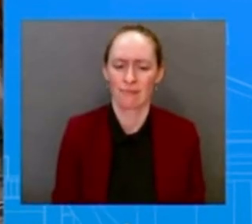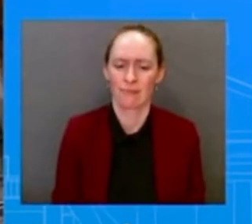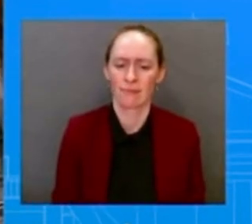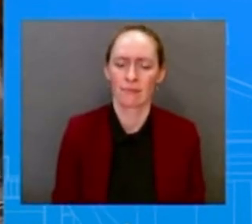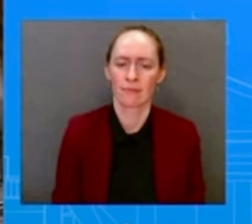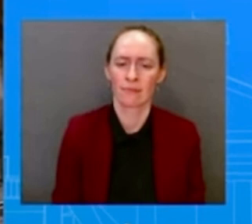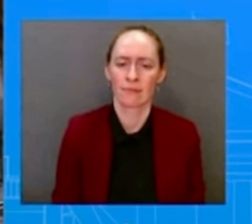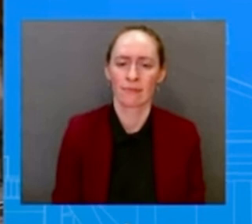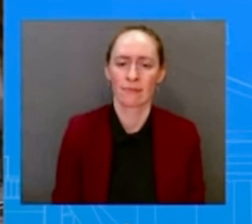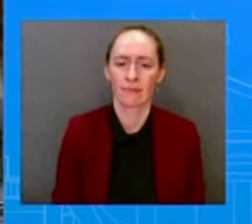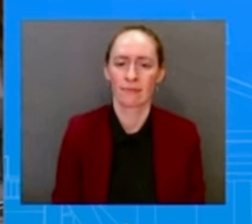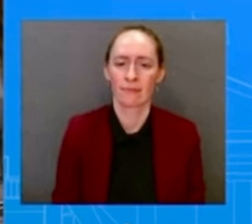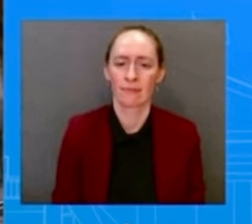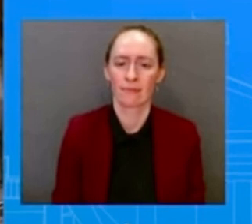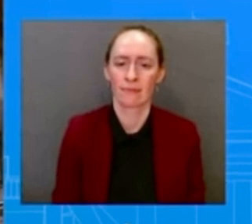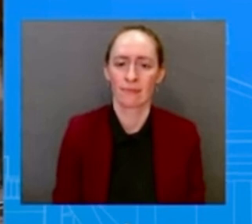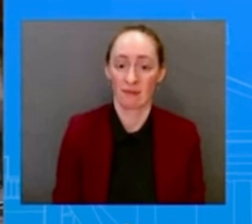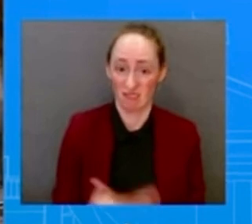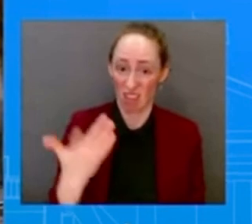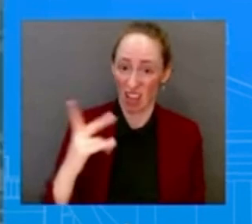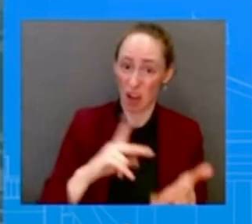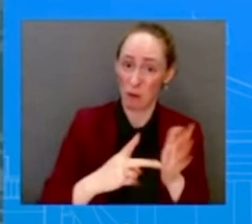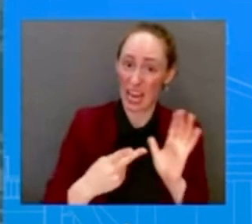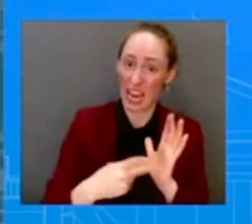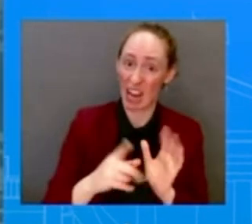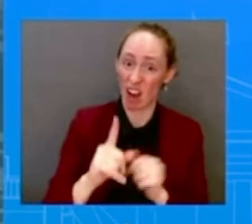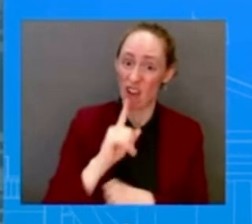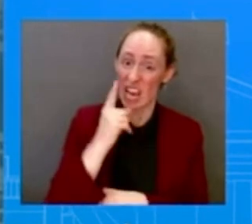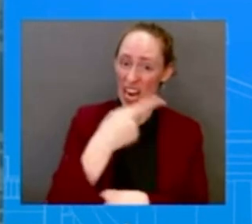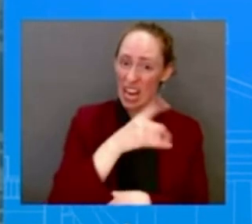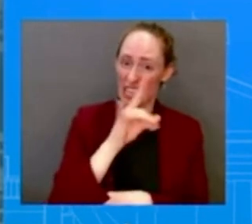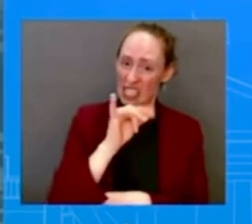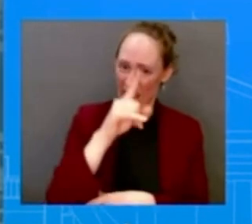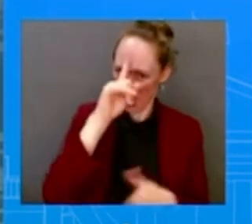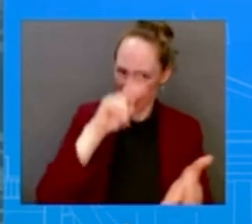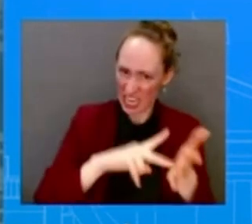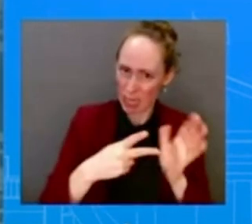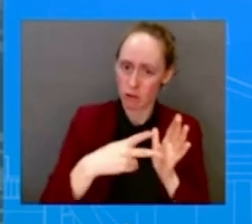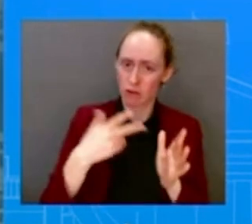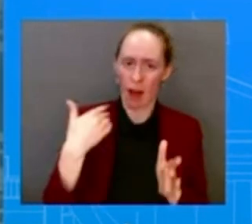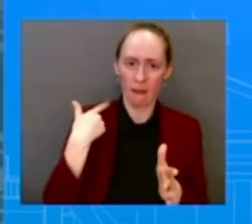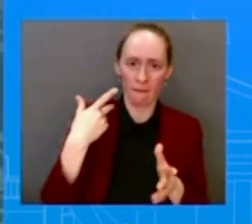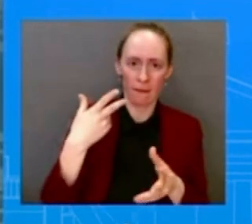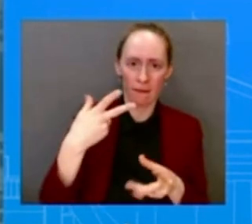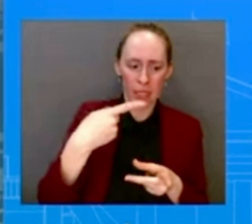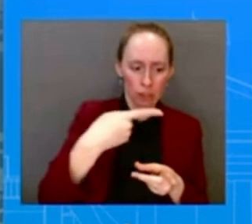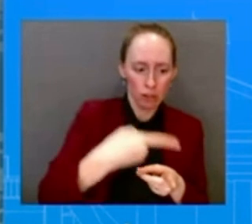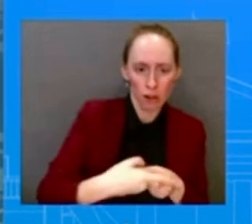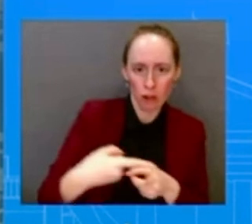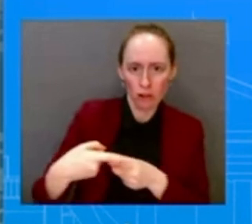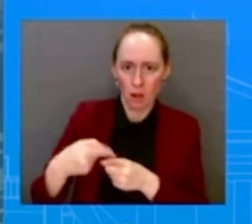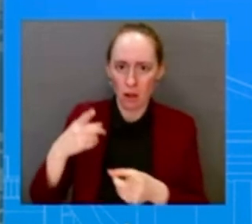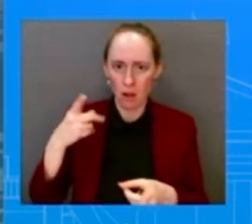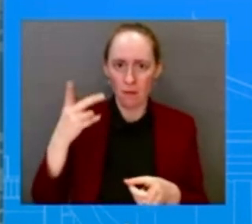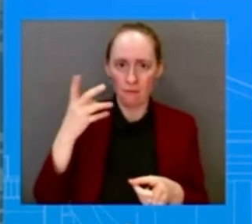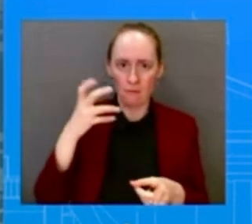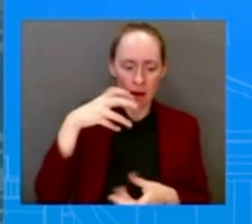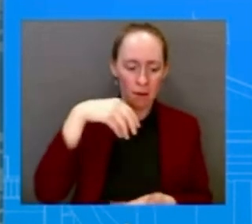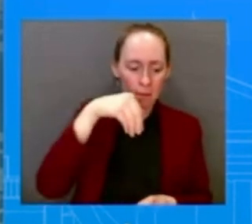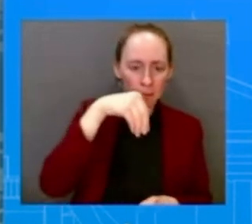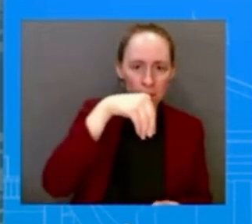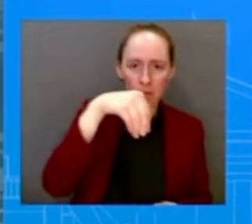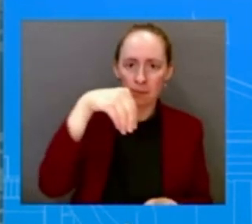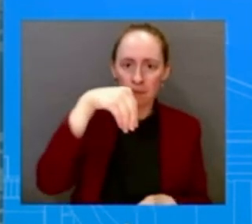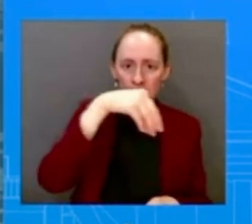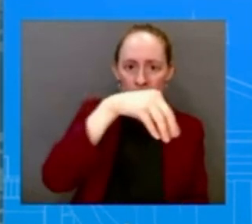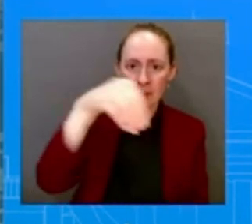military sites? What we know is that the flight path it executed took it over sensitive military